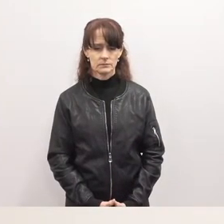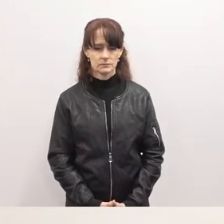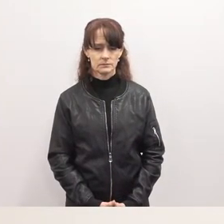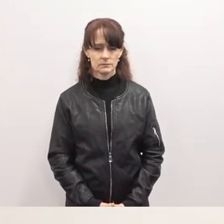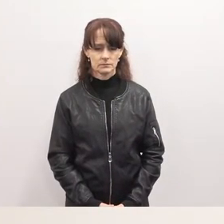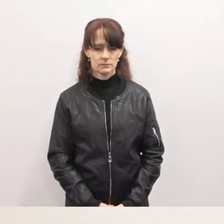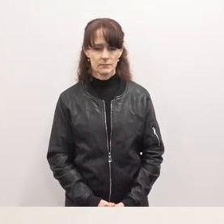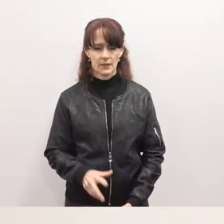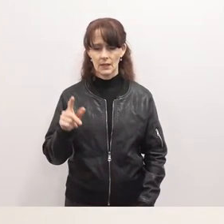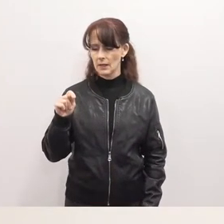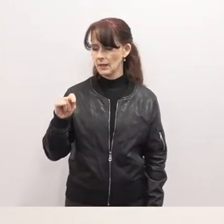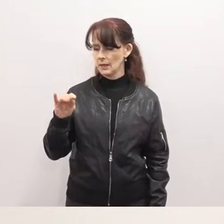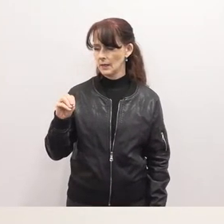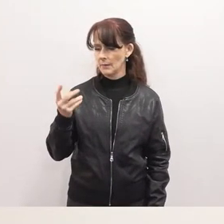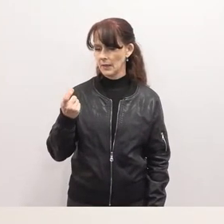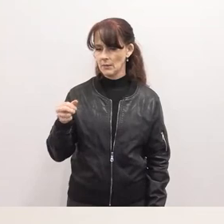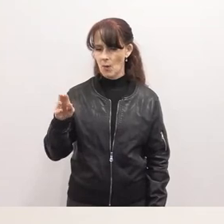Tim Gilmore.